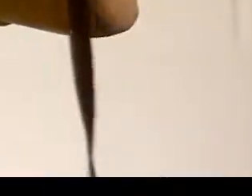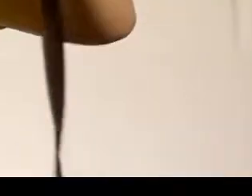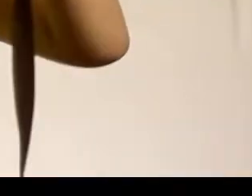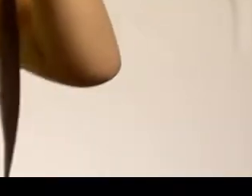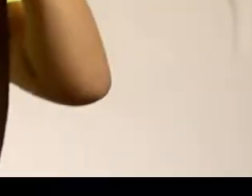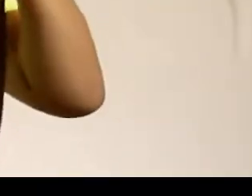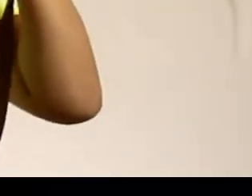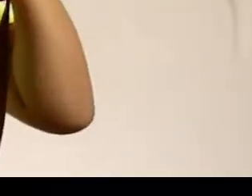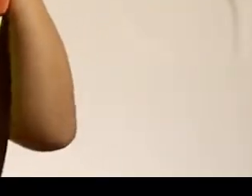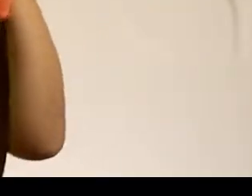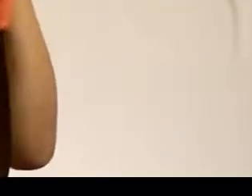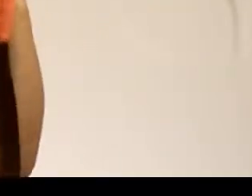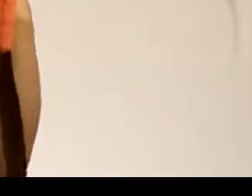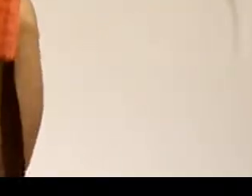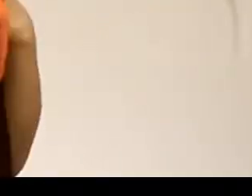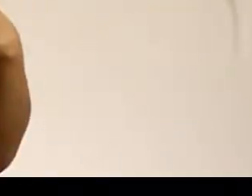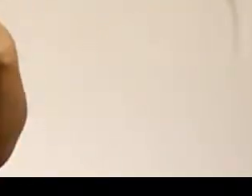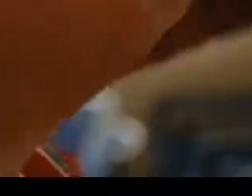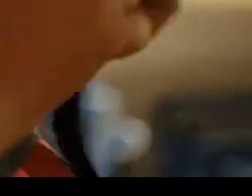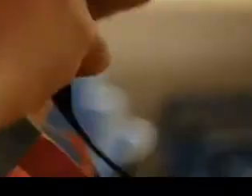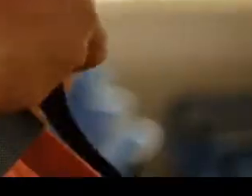ino ofu faa ola o tamaiti.